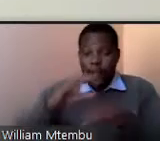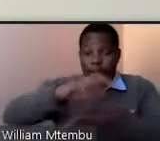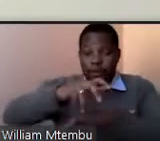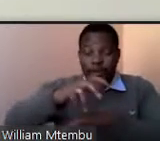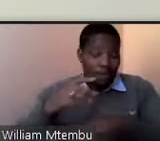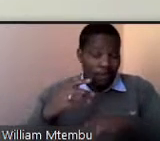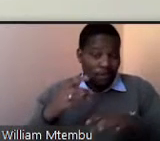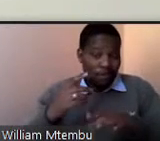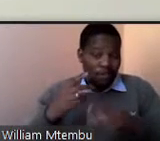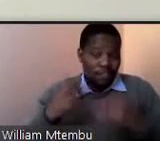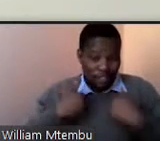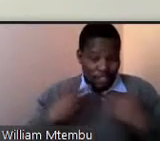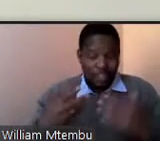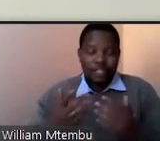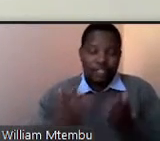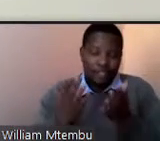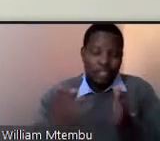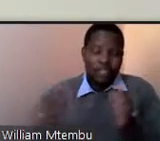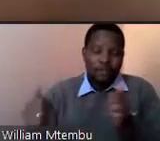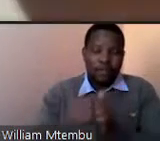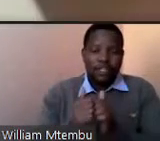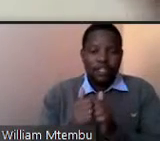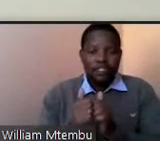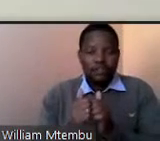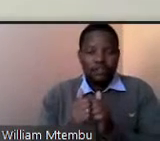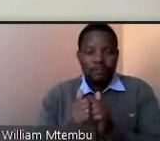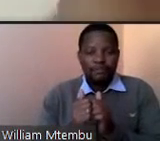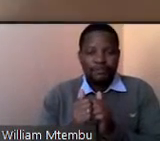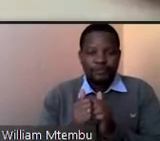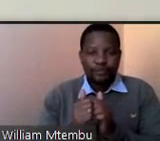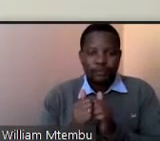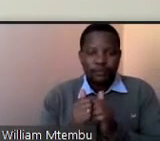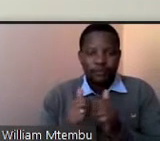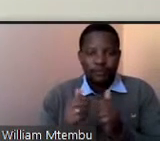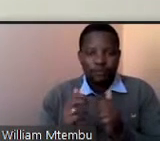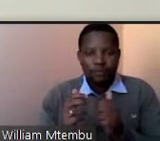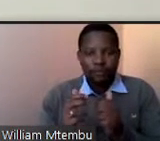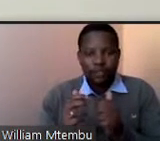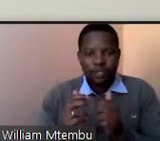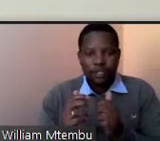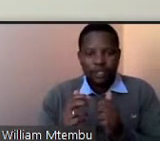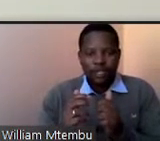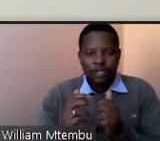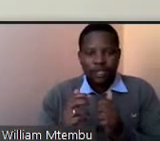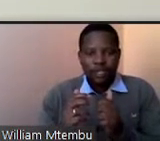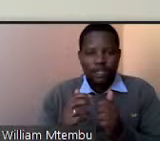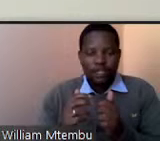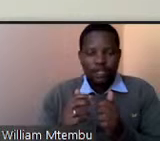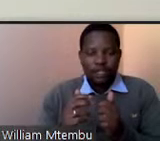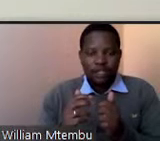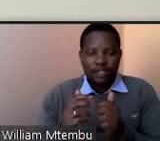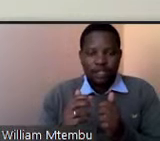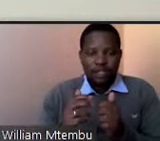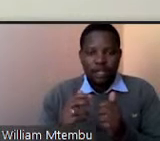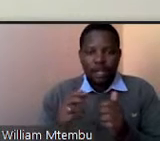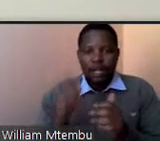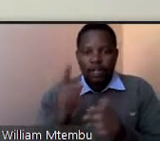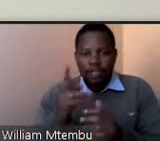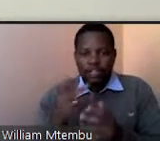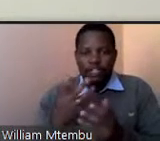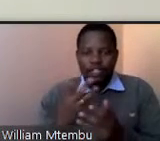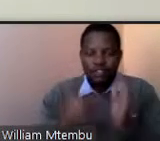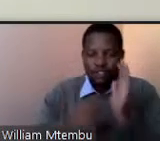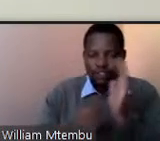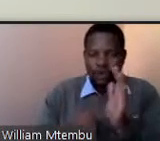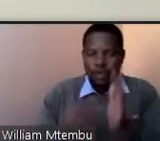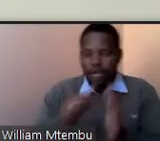those partnerships, and where there is the success has been shown where also communities are involved,